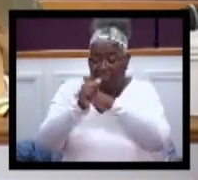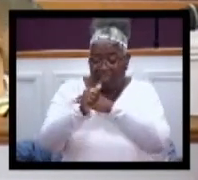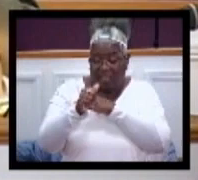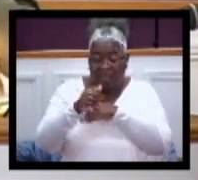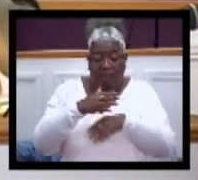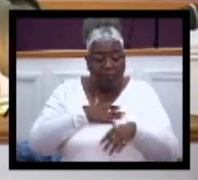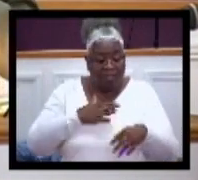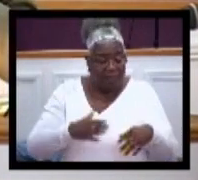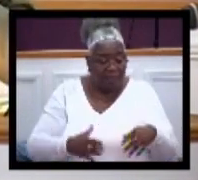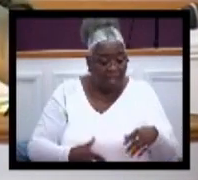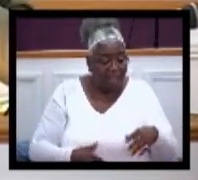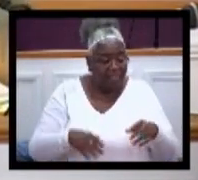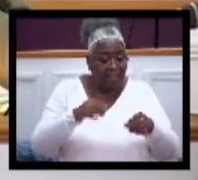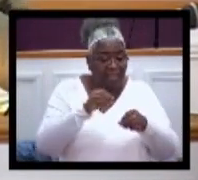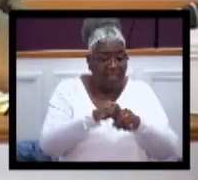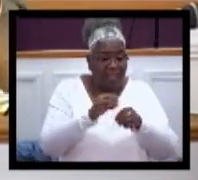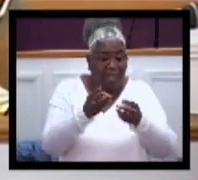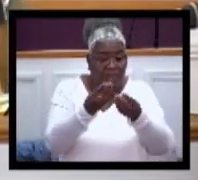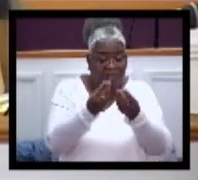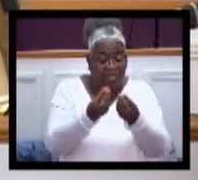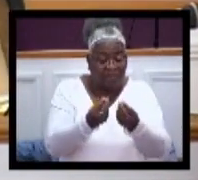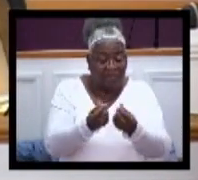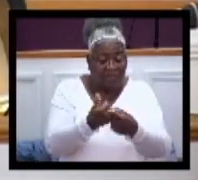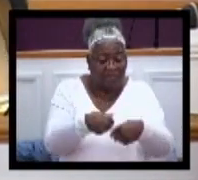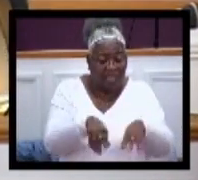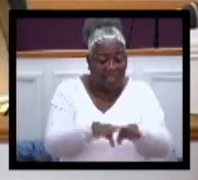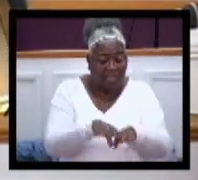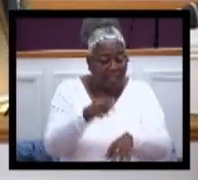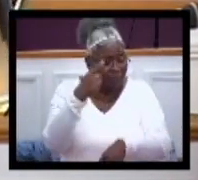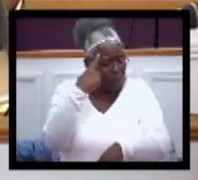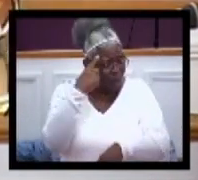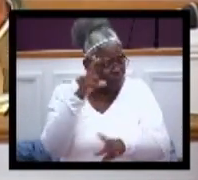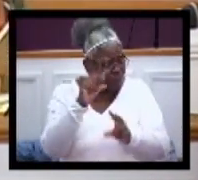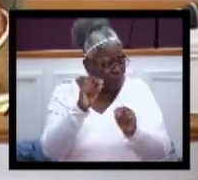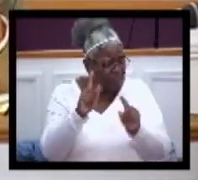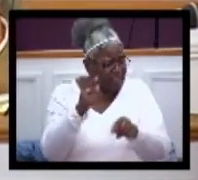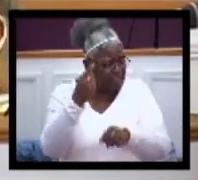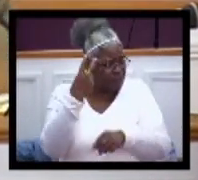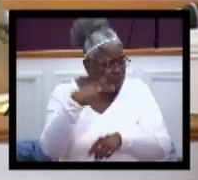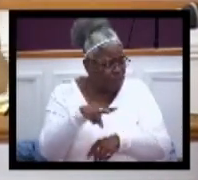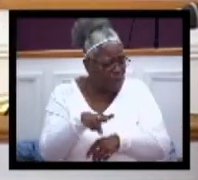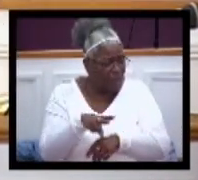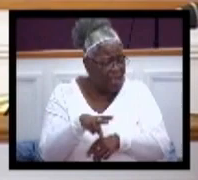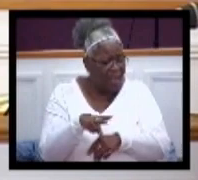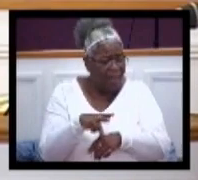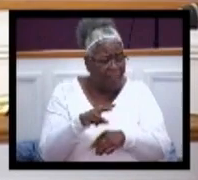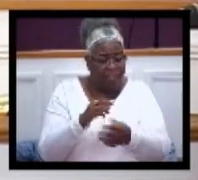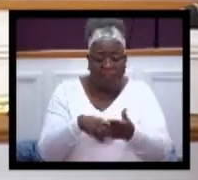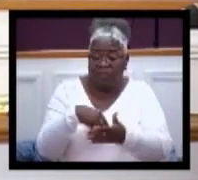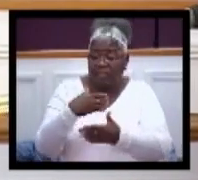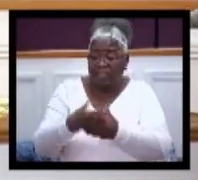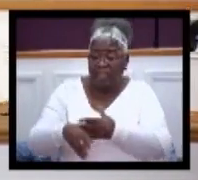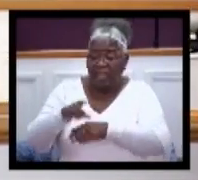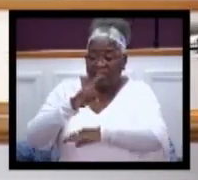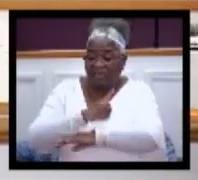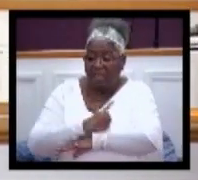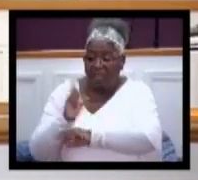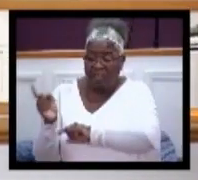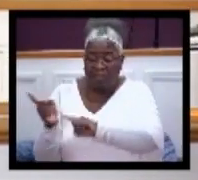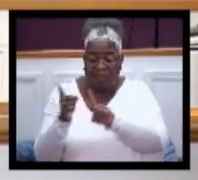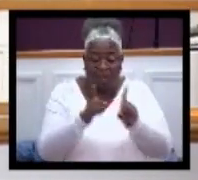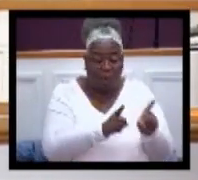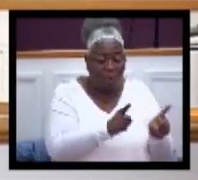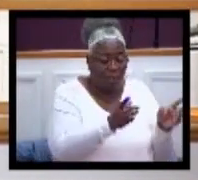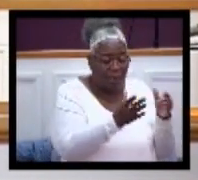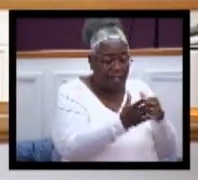body in the sand and thought nobody saw him. The next day, he goes out